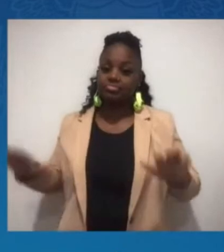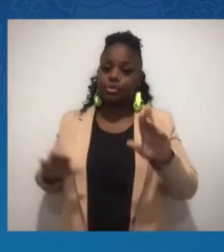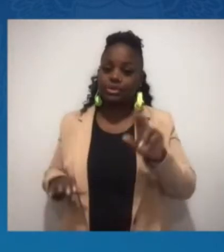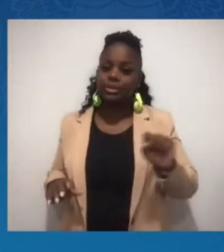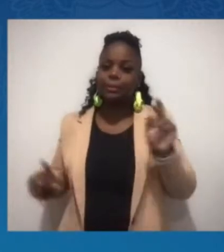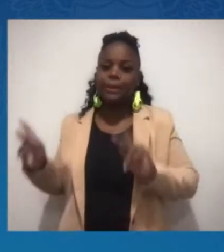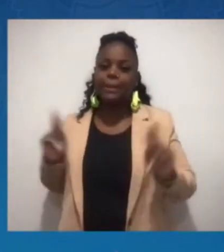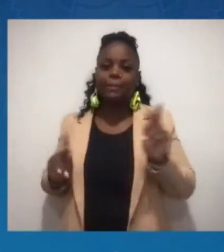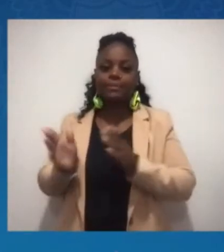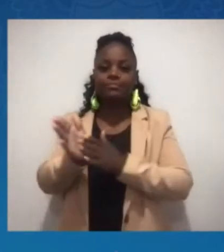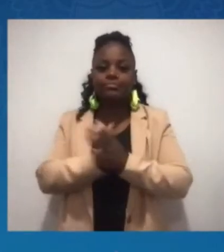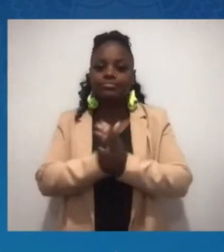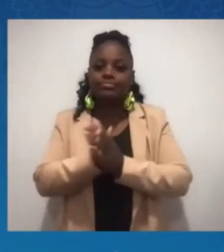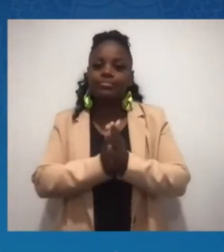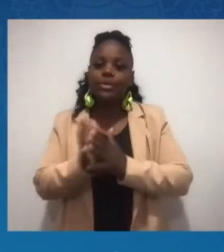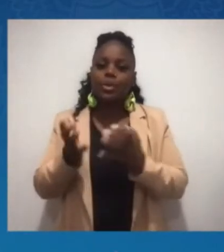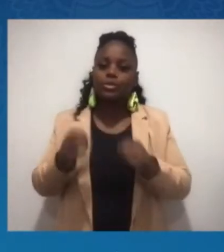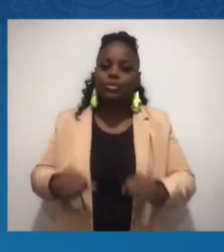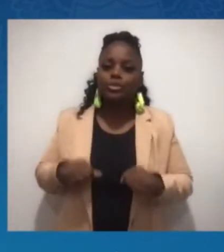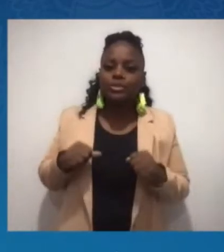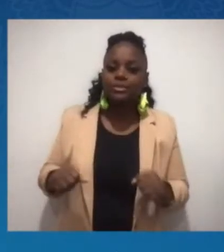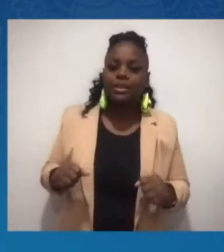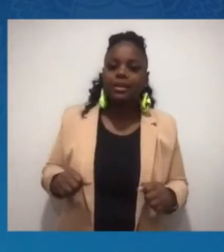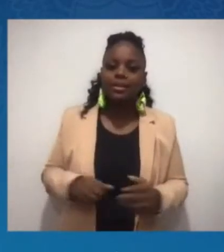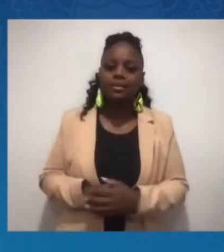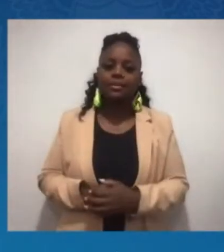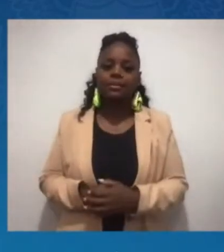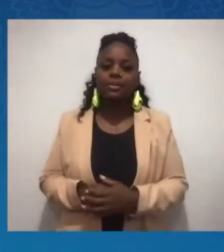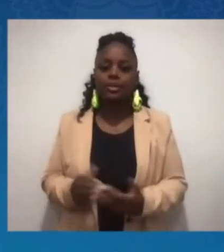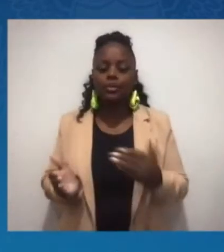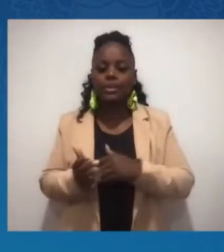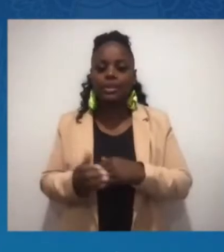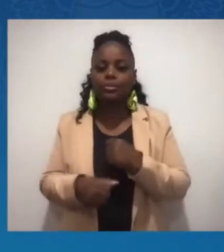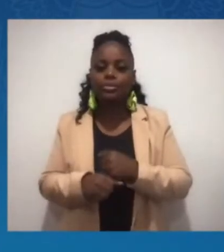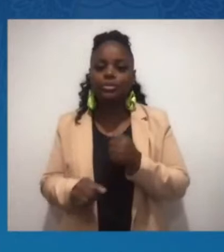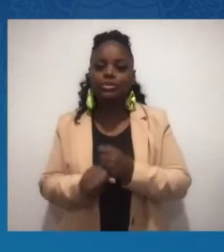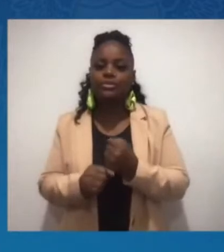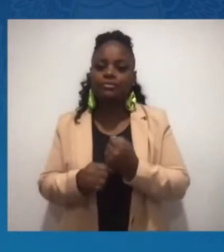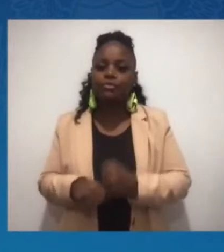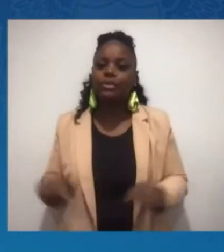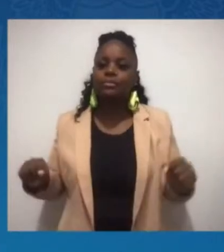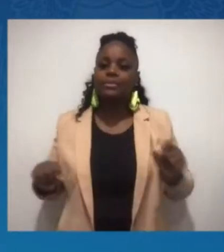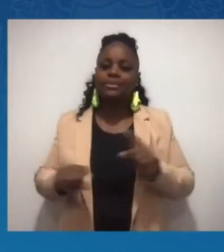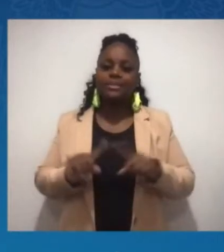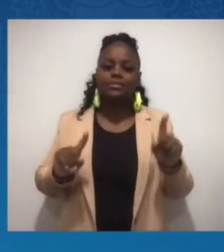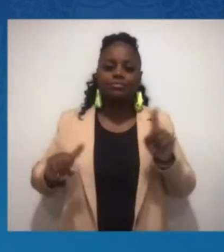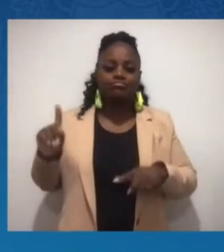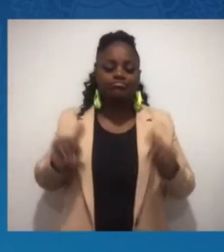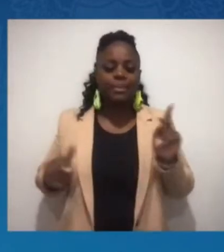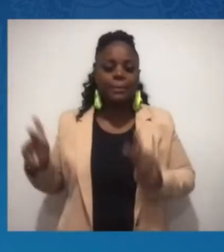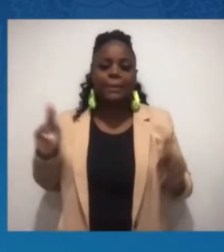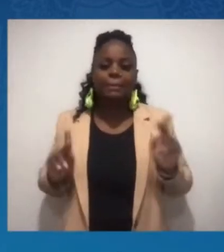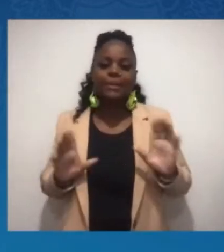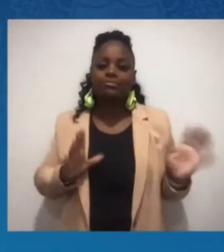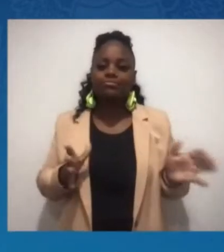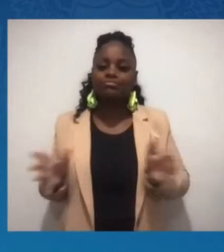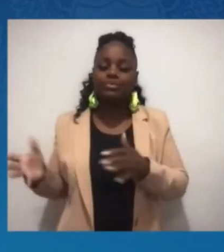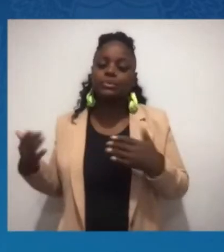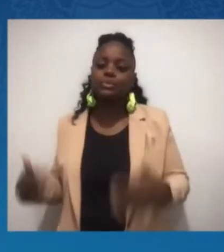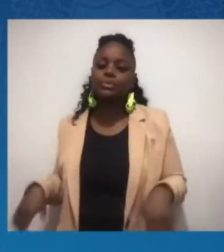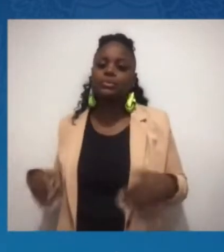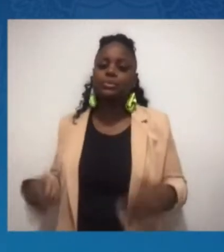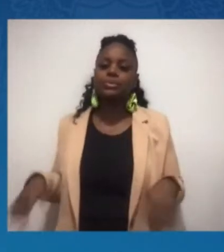freedom. Groups like AFIA Center, Latina Institute, These Not Words, Move Texas, and